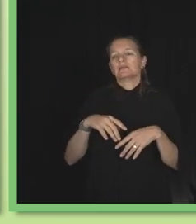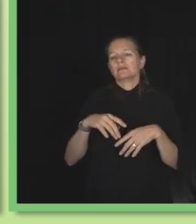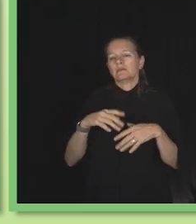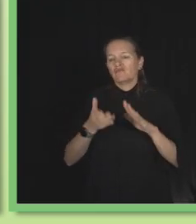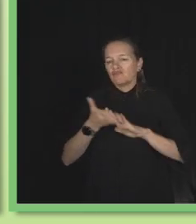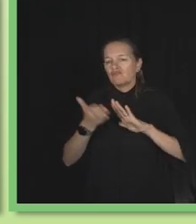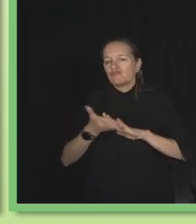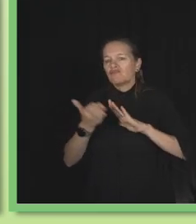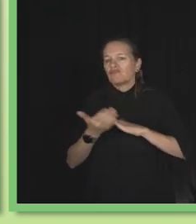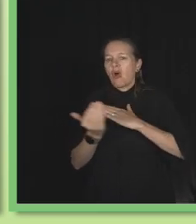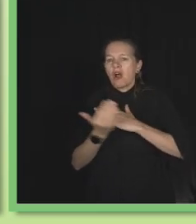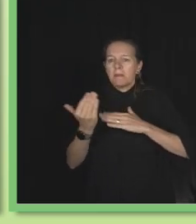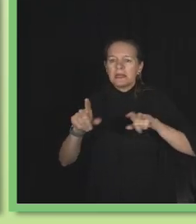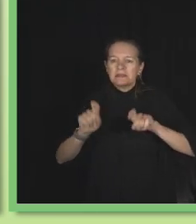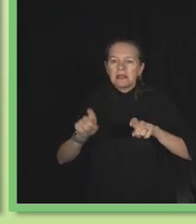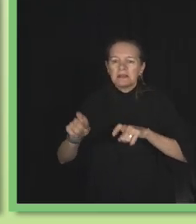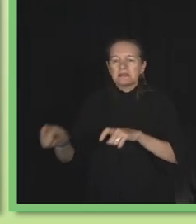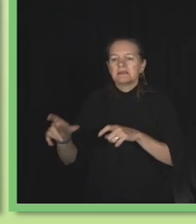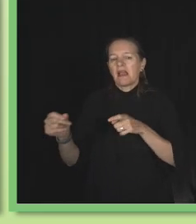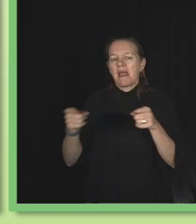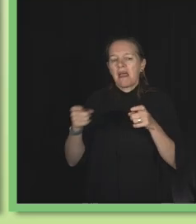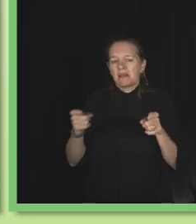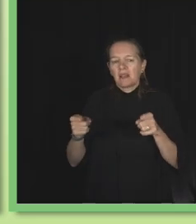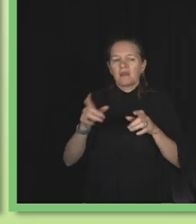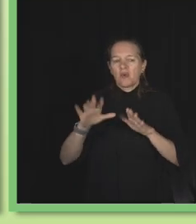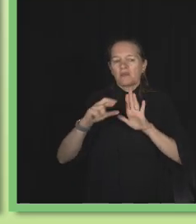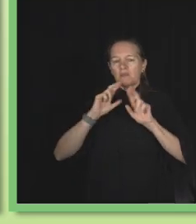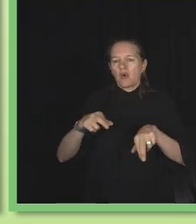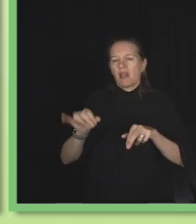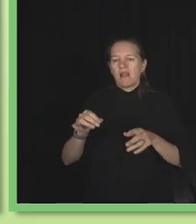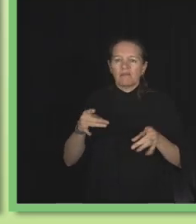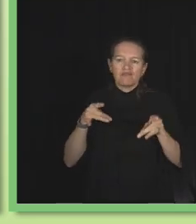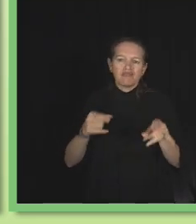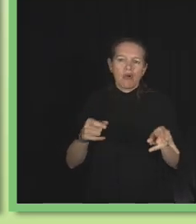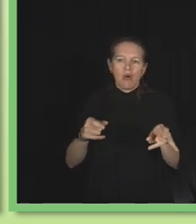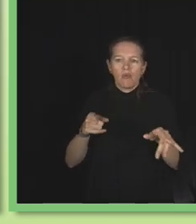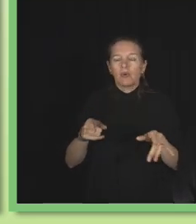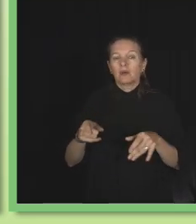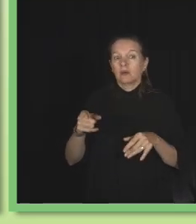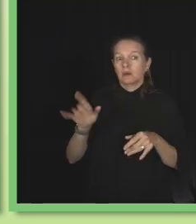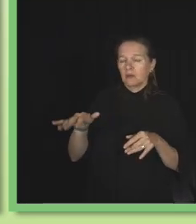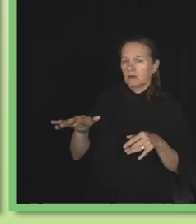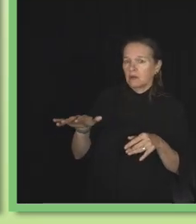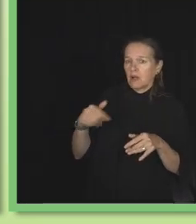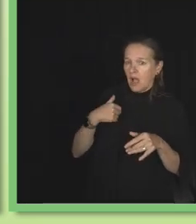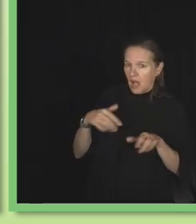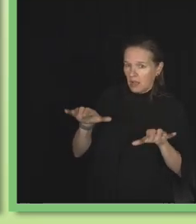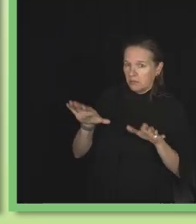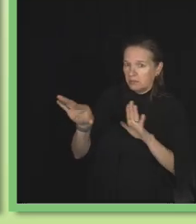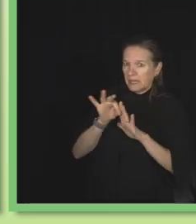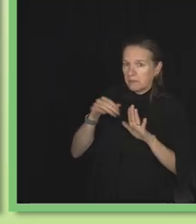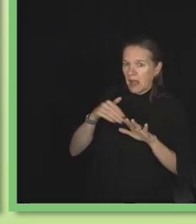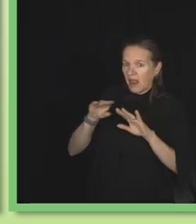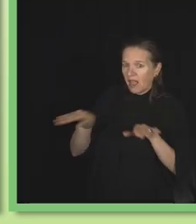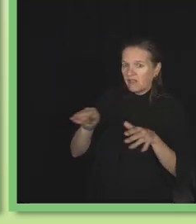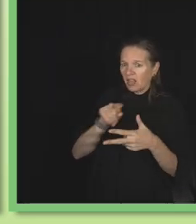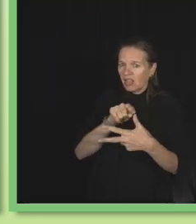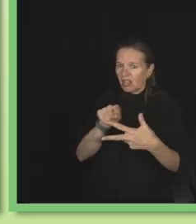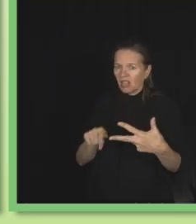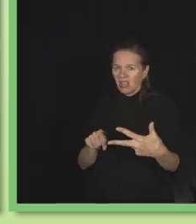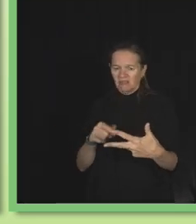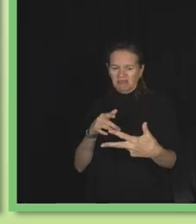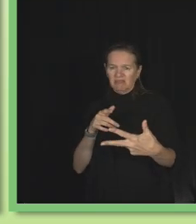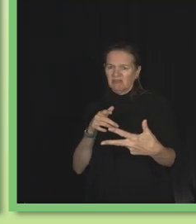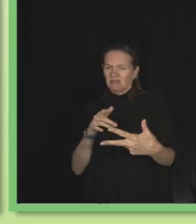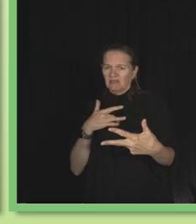automated tests, and handling vulnerability reports like a pro. So do I pick my level based on how good I am